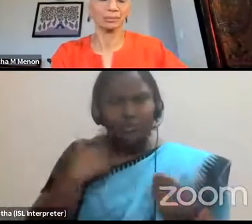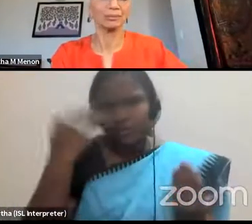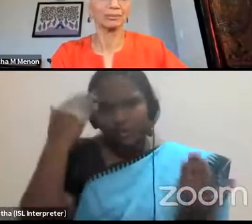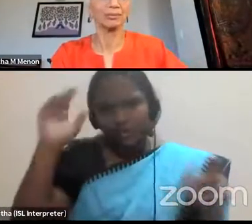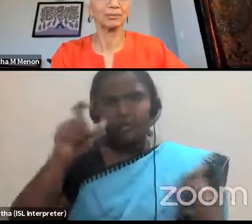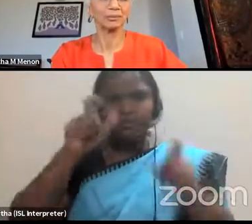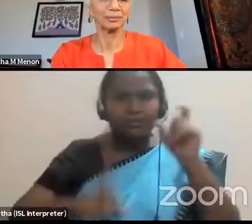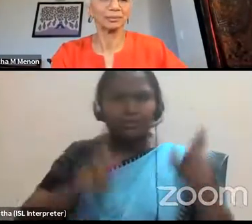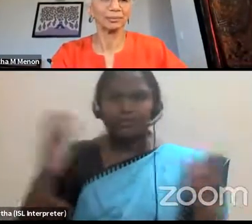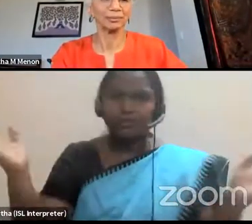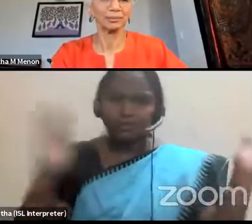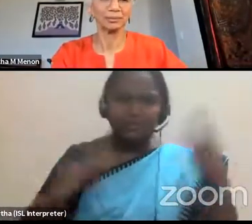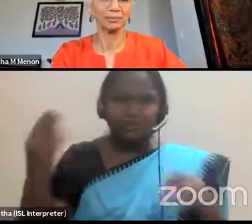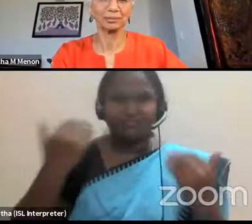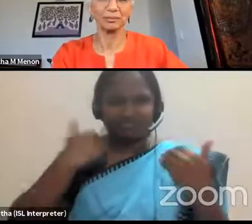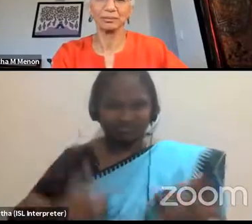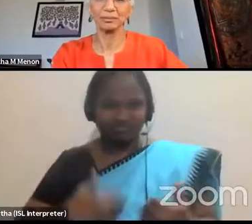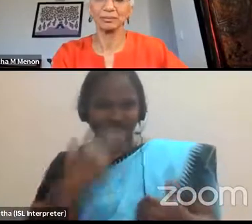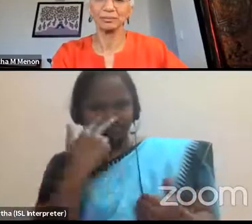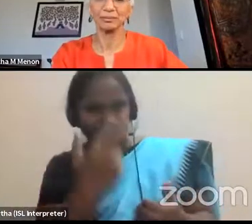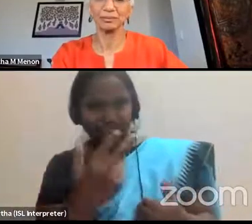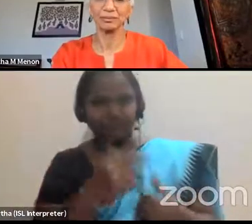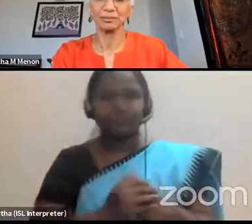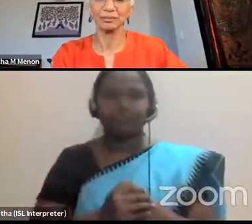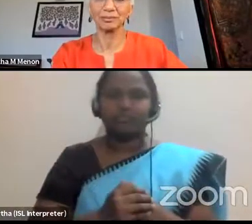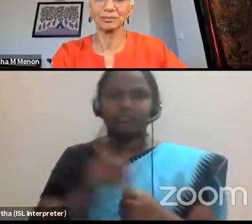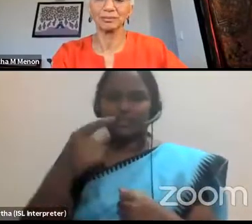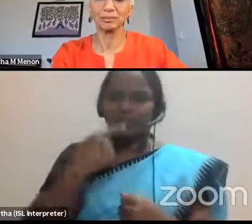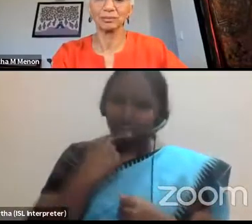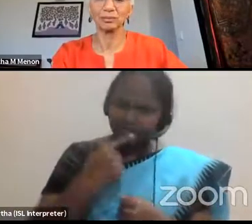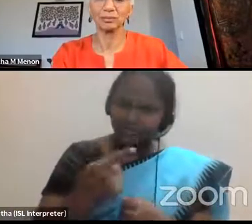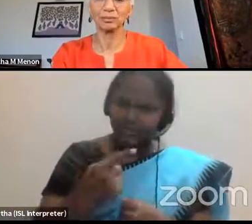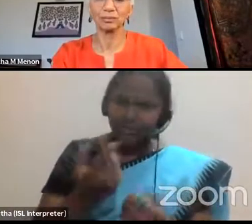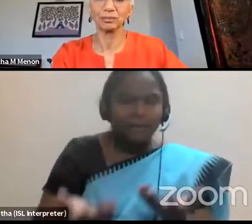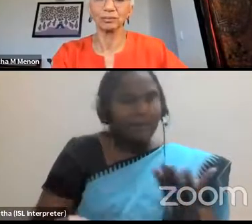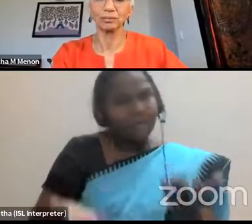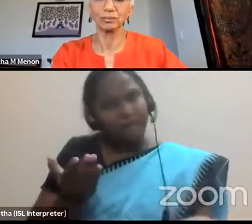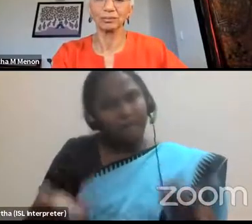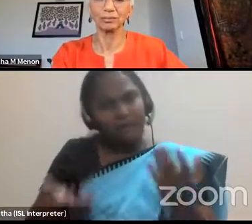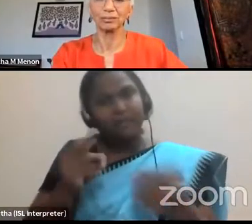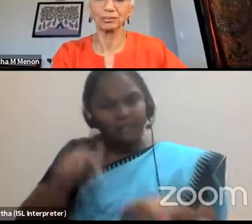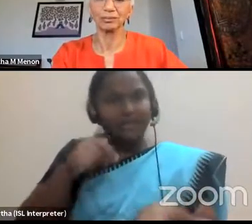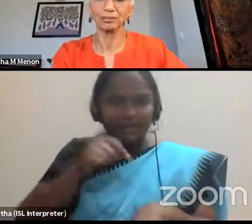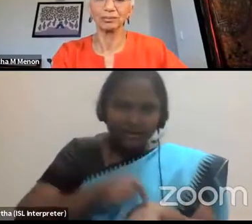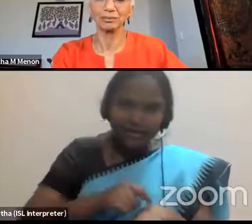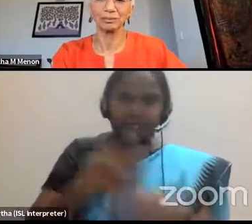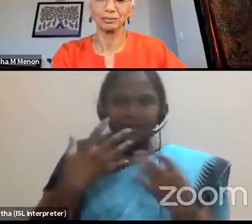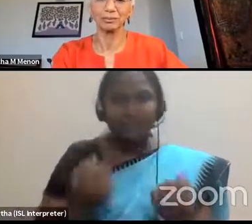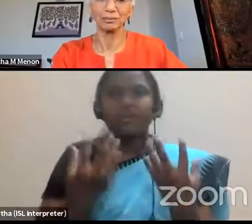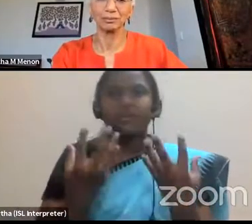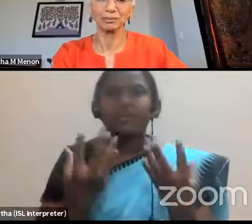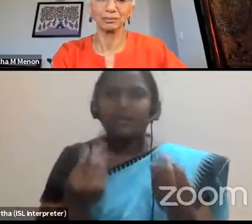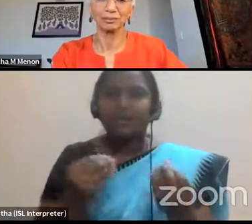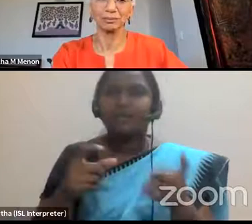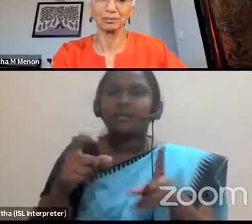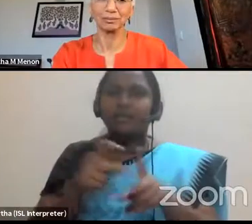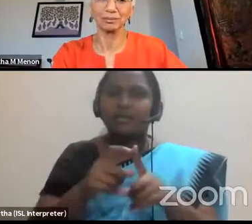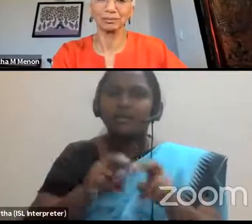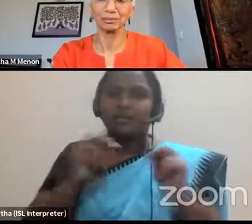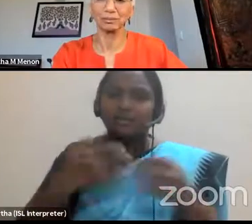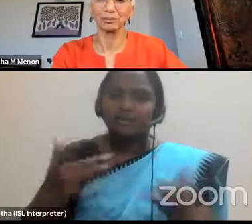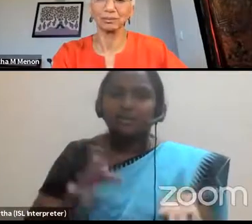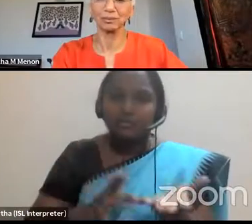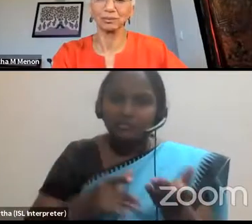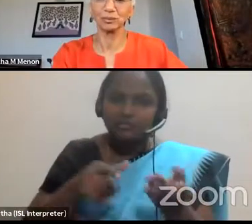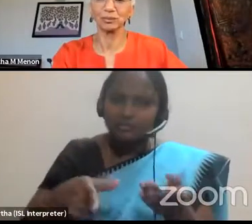people are going to come in physically to see it. So she said, and maybe by that time, there are going to be 10 other digital personas, and this